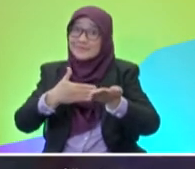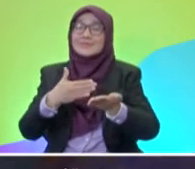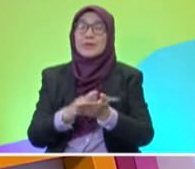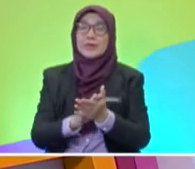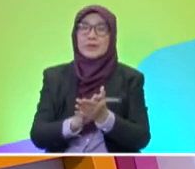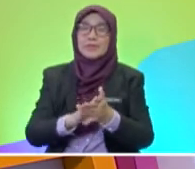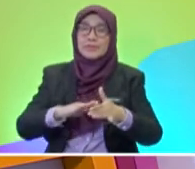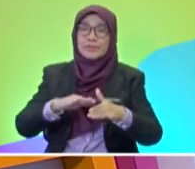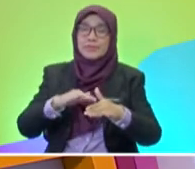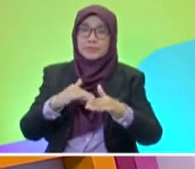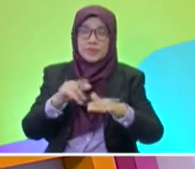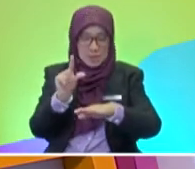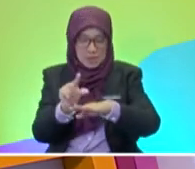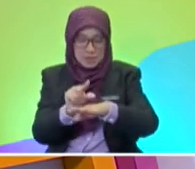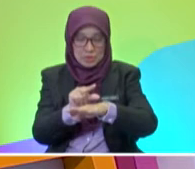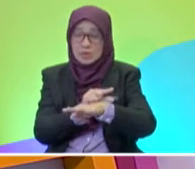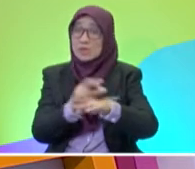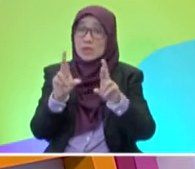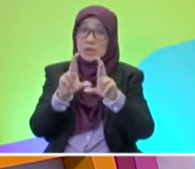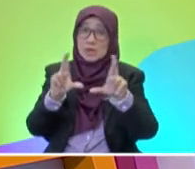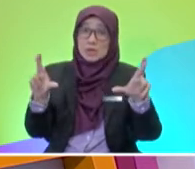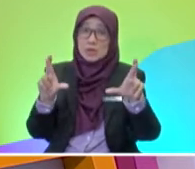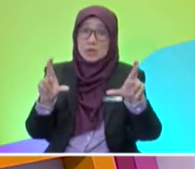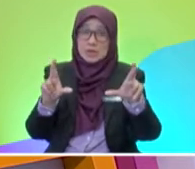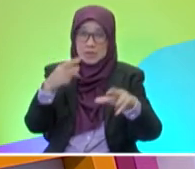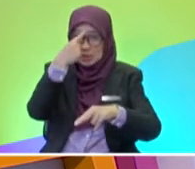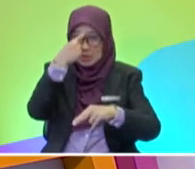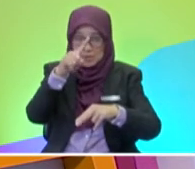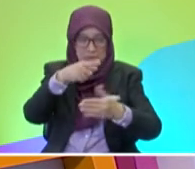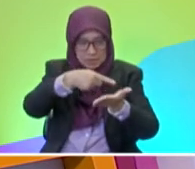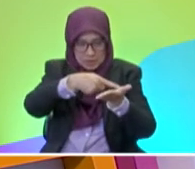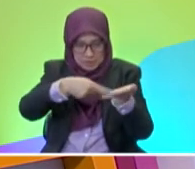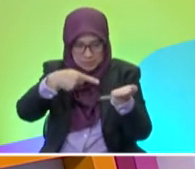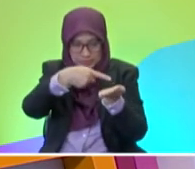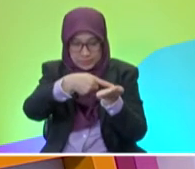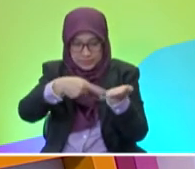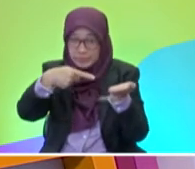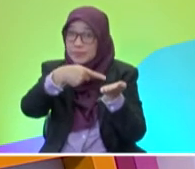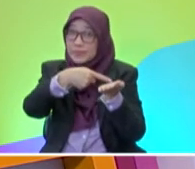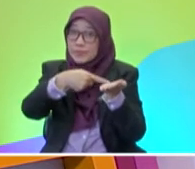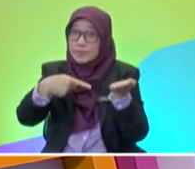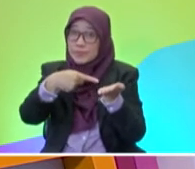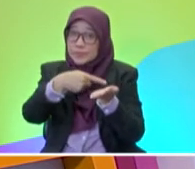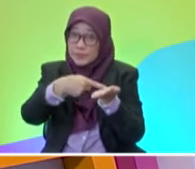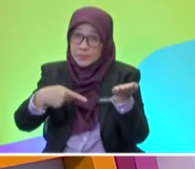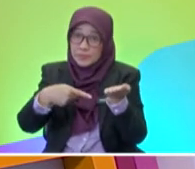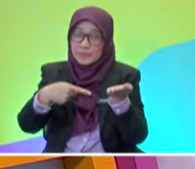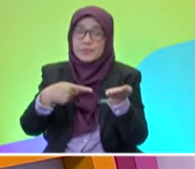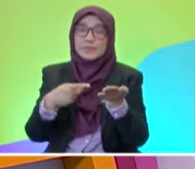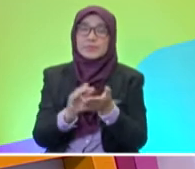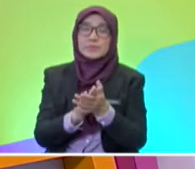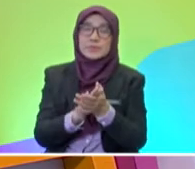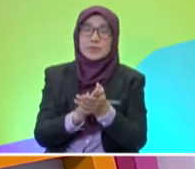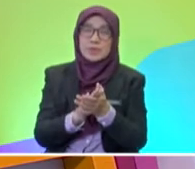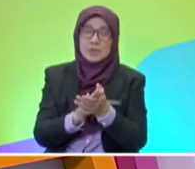ruler to cut the lines. Cut across the lines. Okay, one by